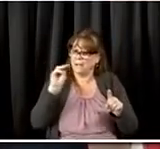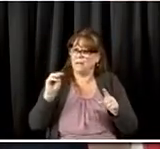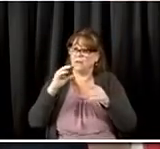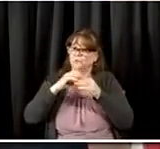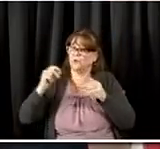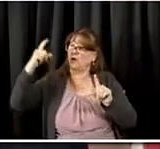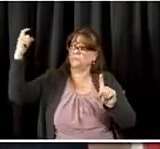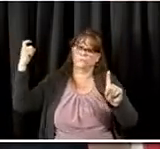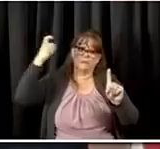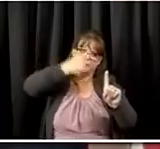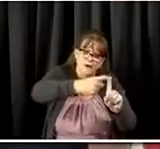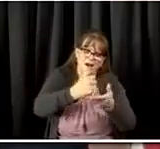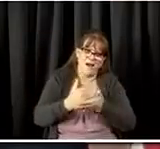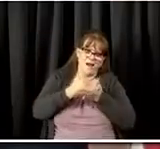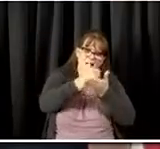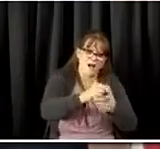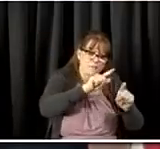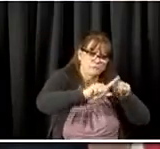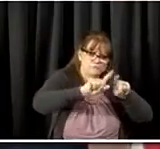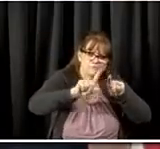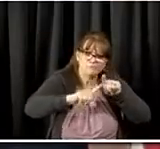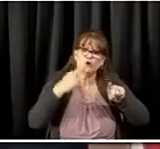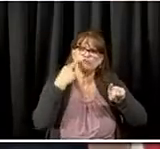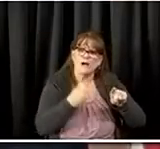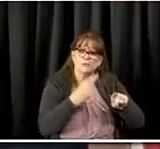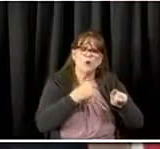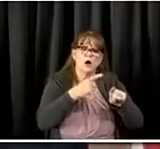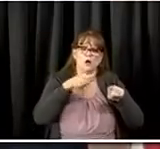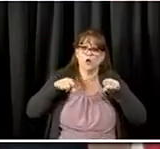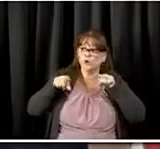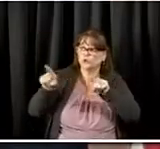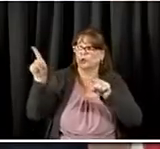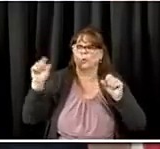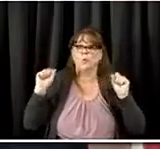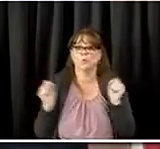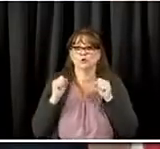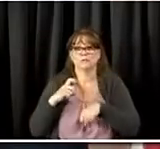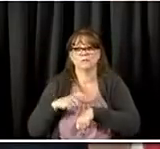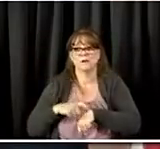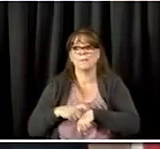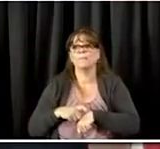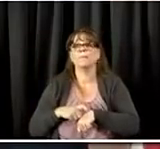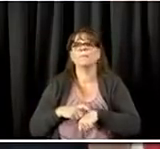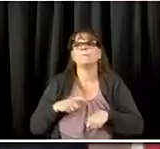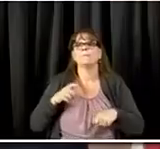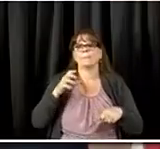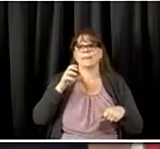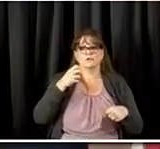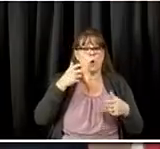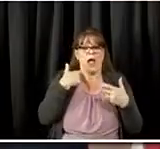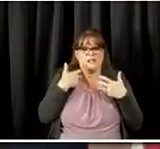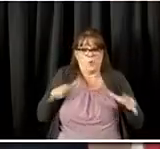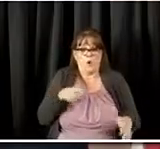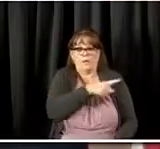restaurants get through a very difficult winter. And we don't want that to be undermined by just a few bad actors.